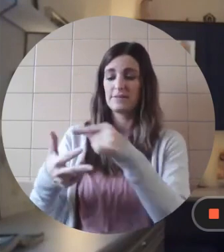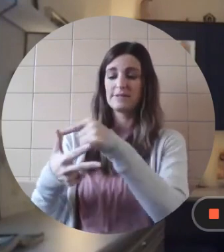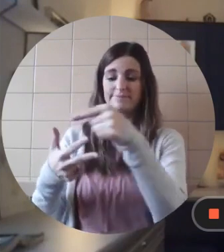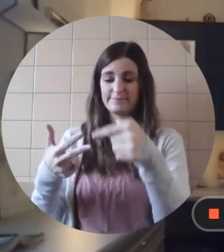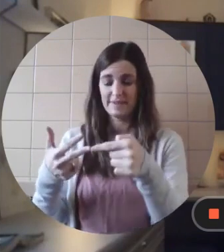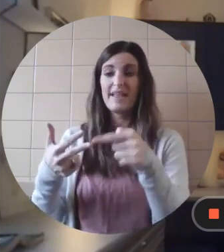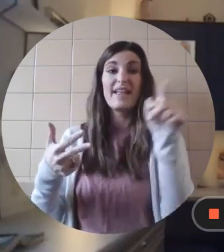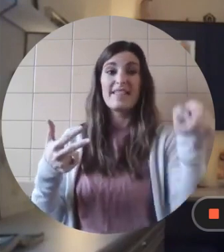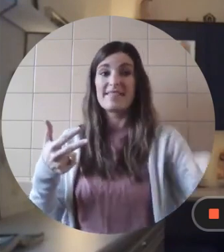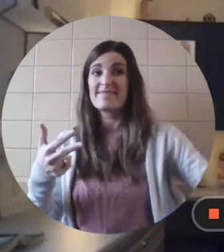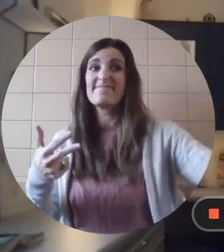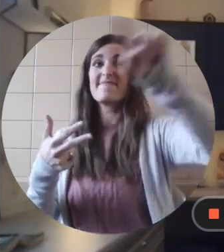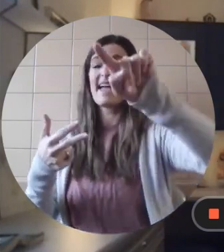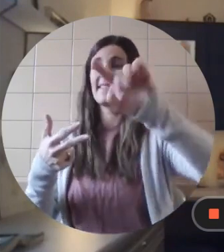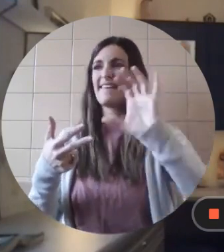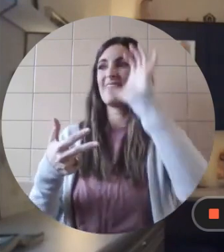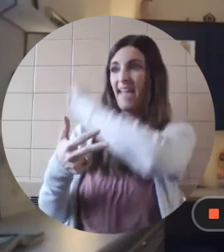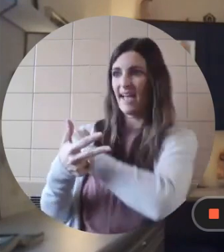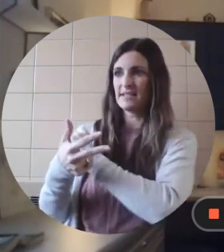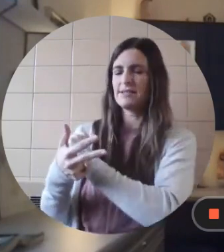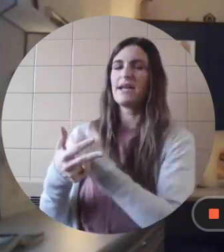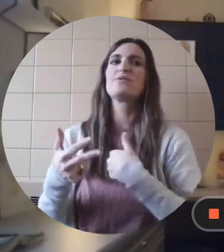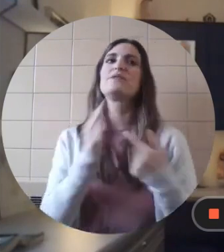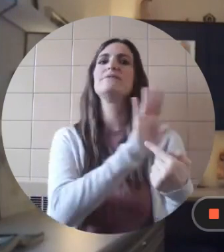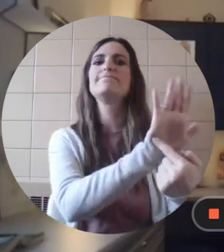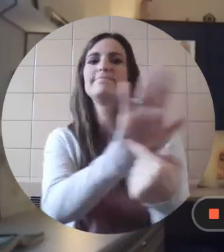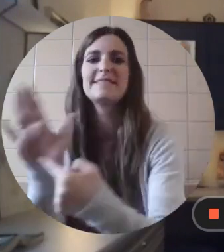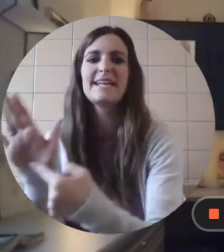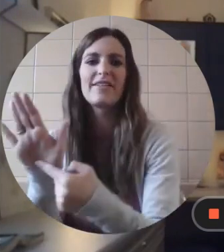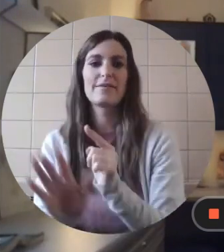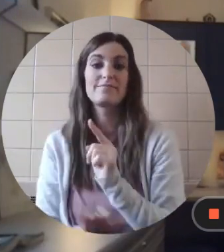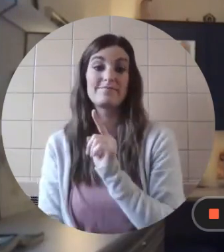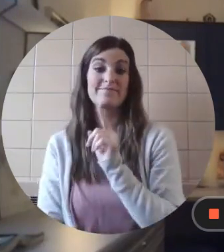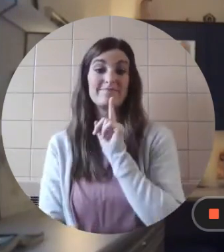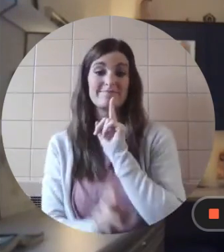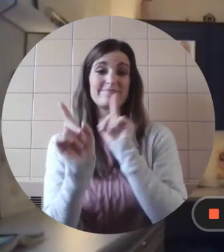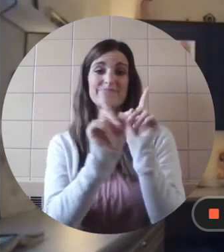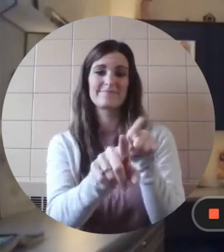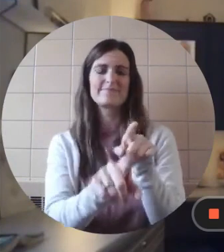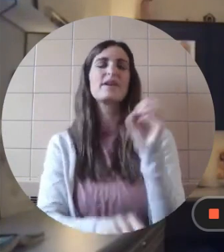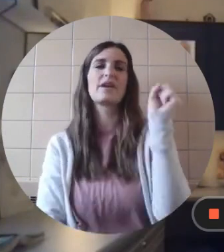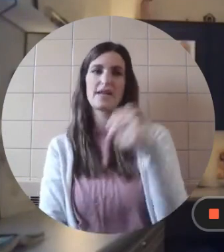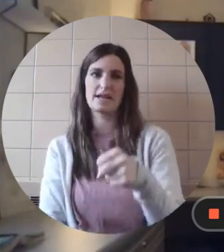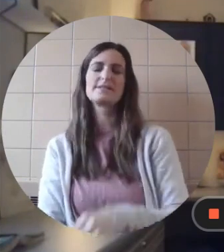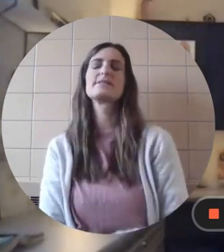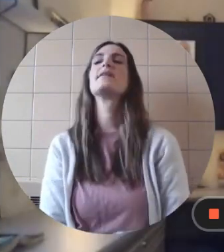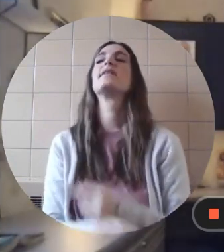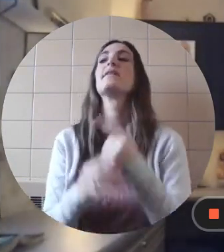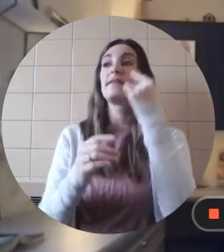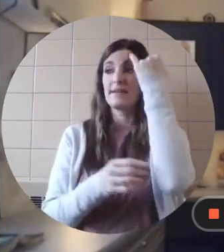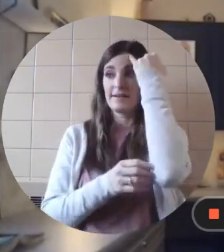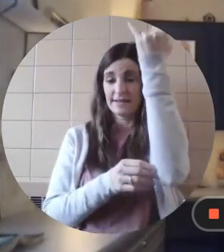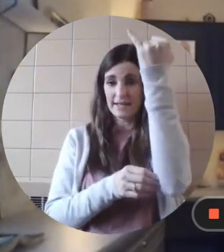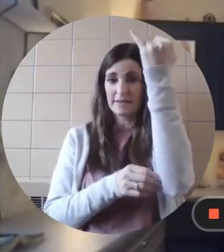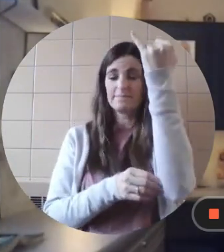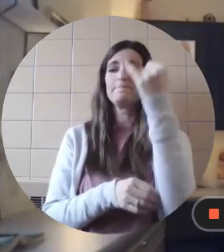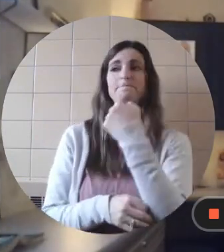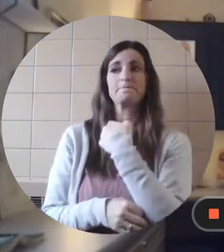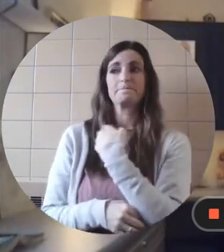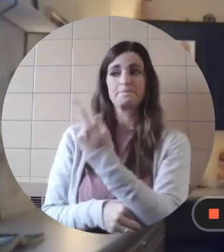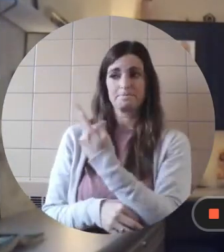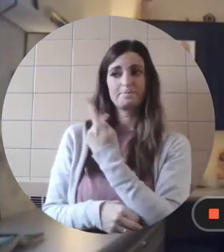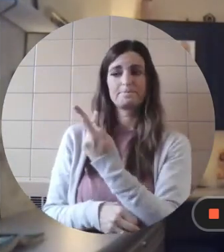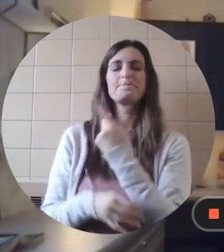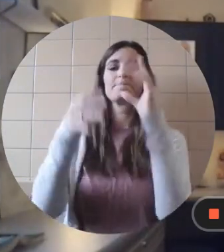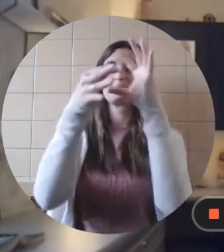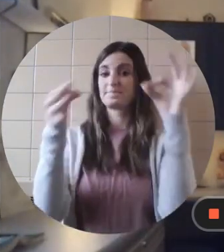guesses. Finally, we reveal the answers. Yes, Jack said. Okay, I have an idea. Let's do the statements about each other on